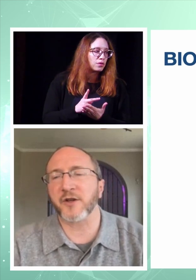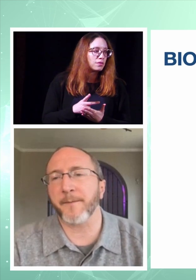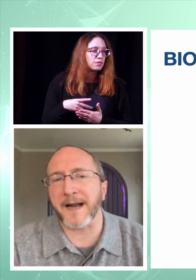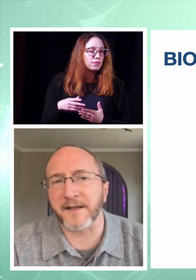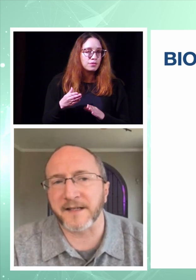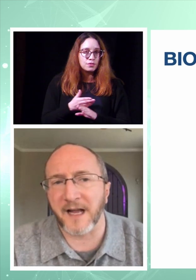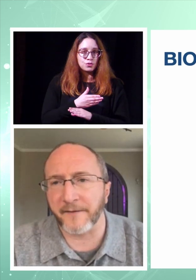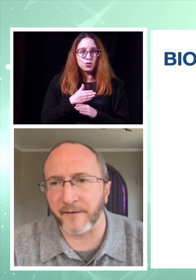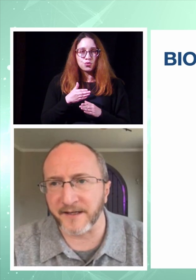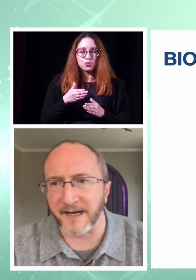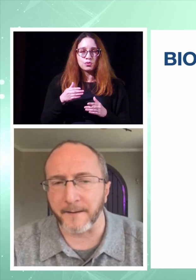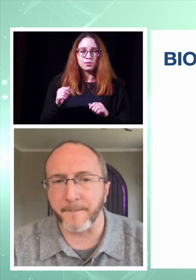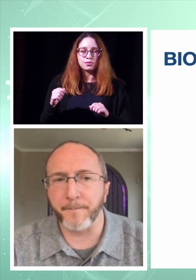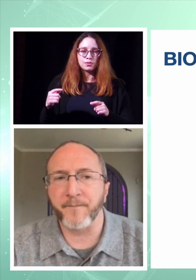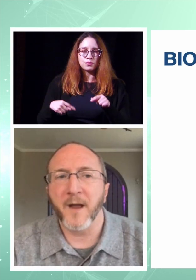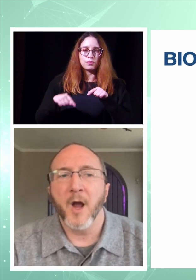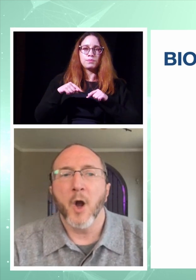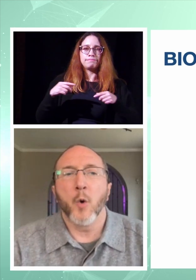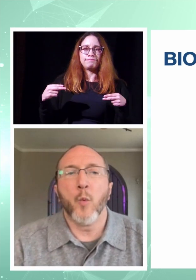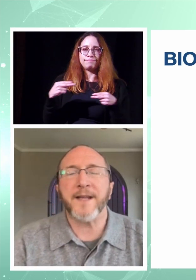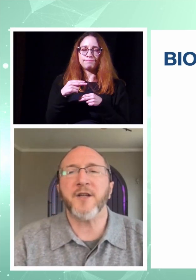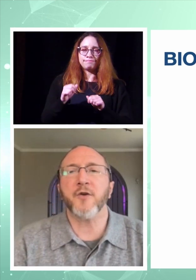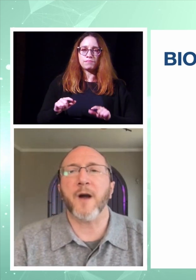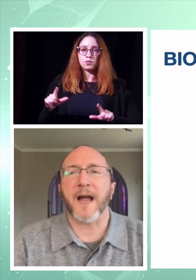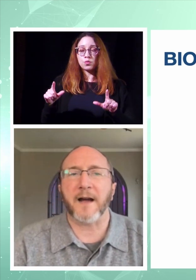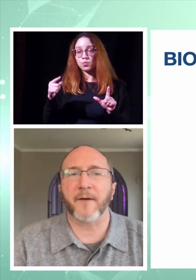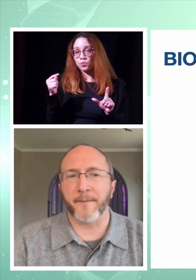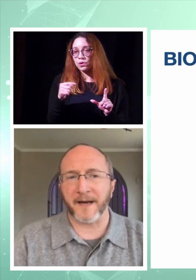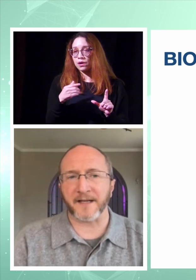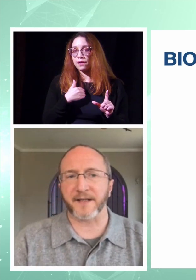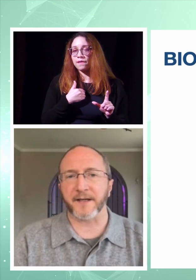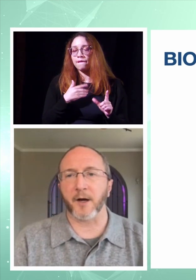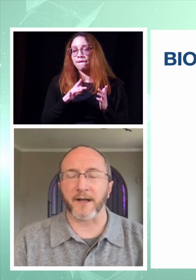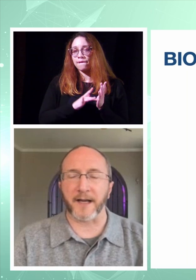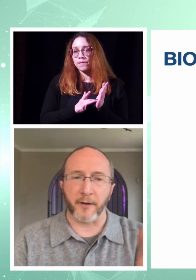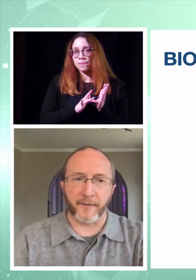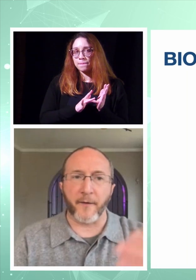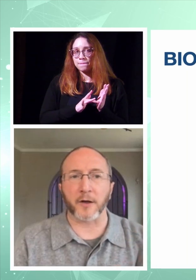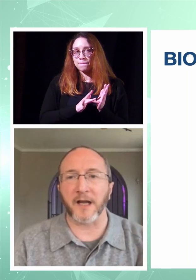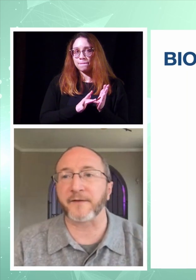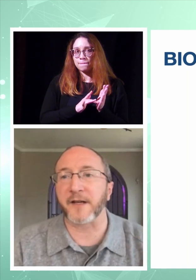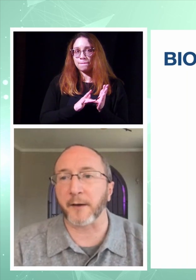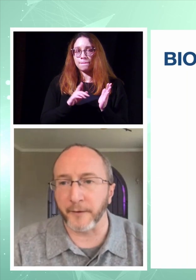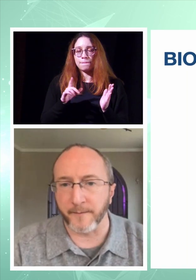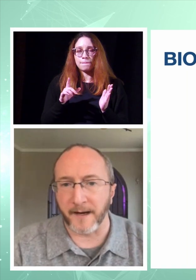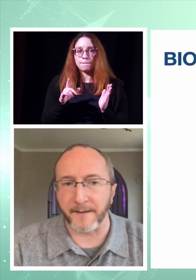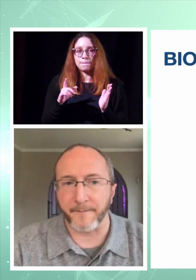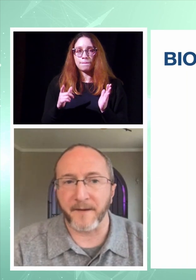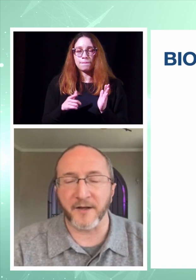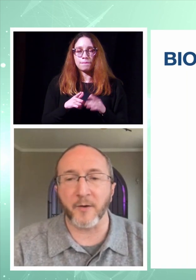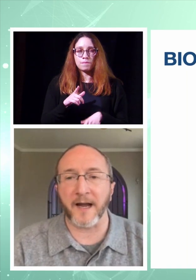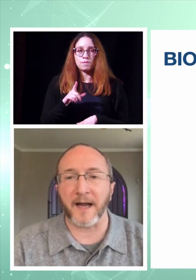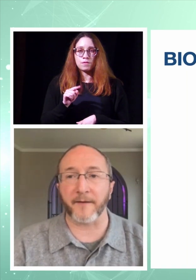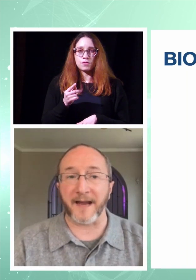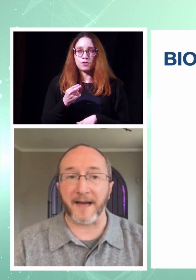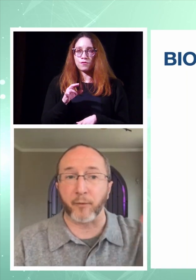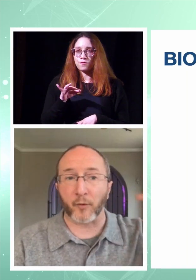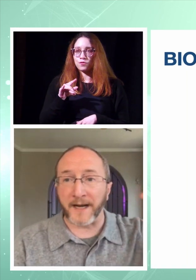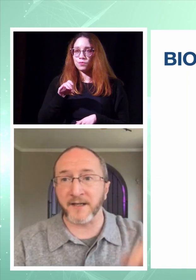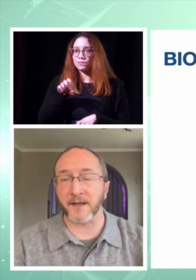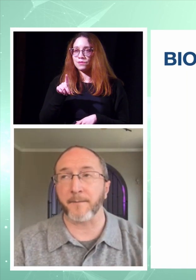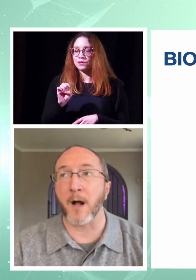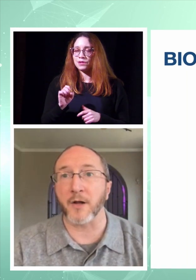just want to jump back to this slide for a second. When you have a medicine like on the far left, teriflunomide, and you have